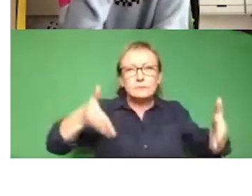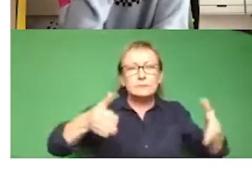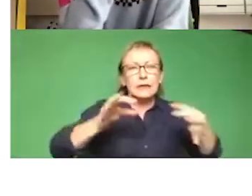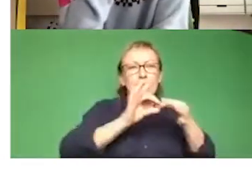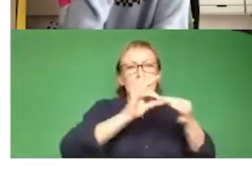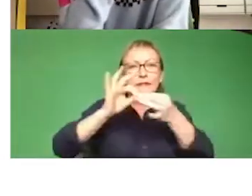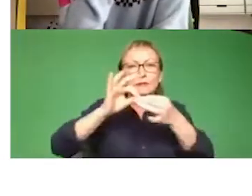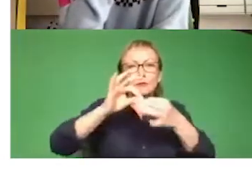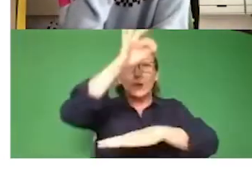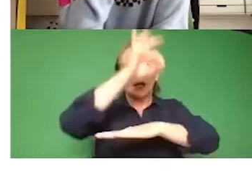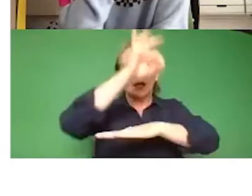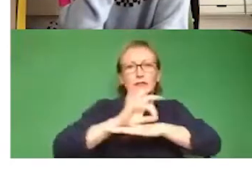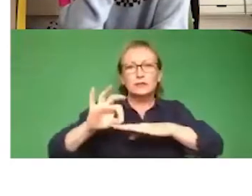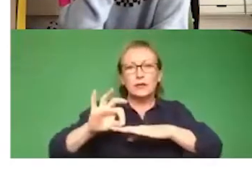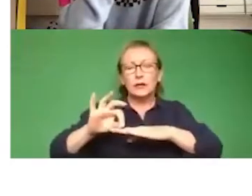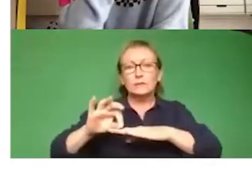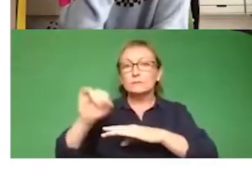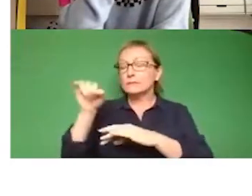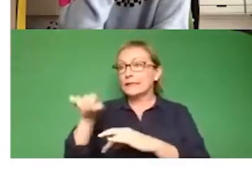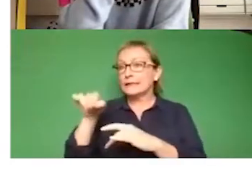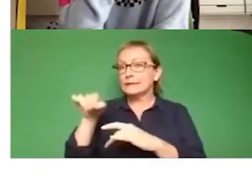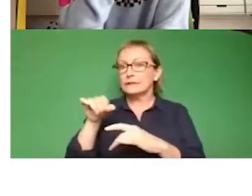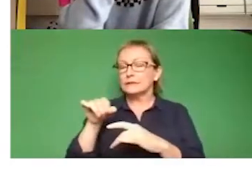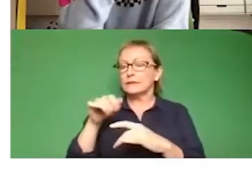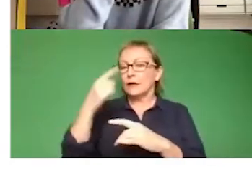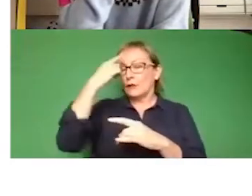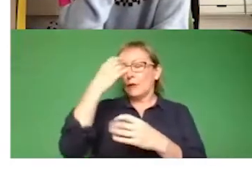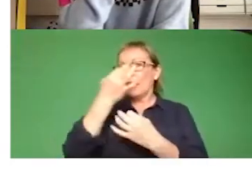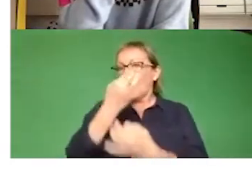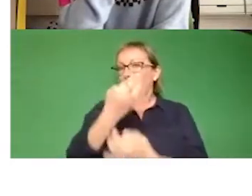quite... So I've always found it very appealing. And